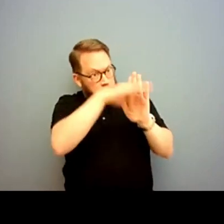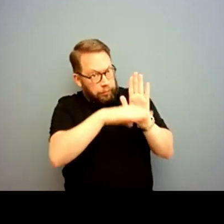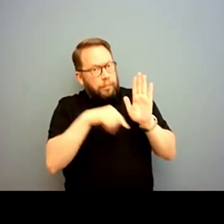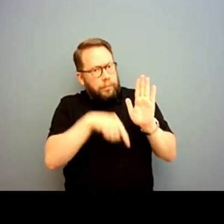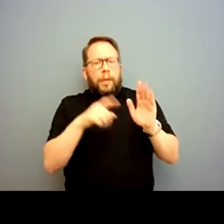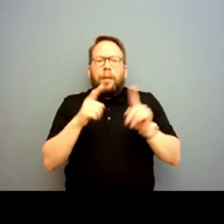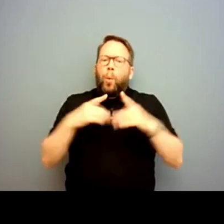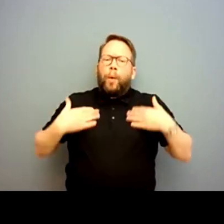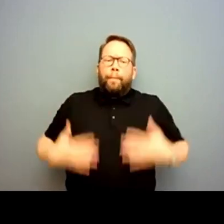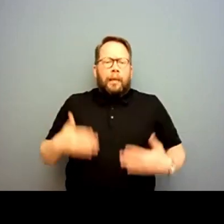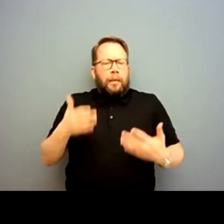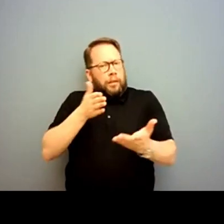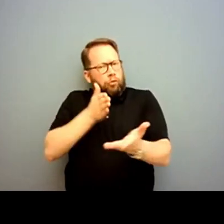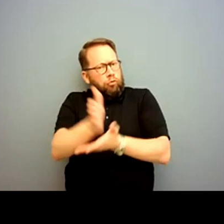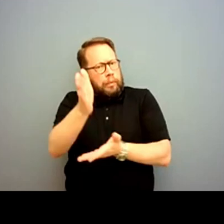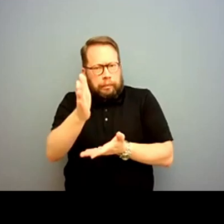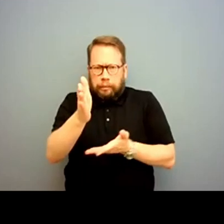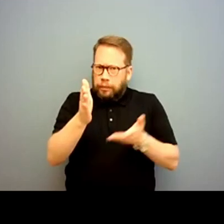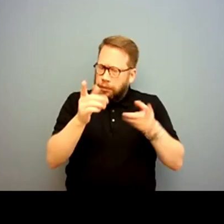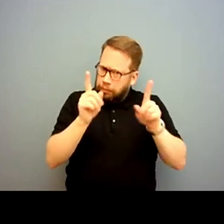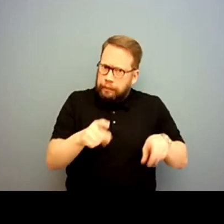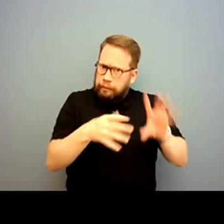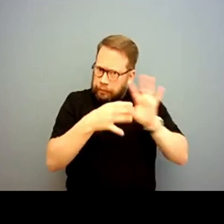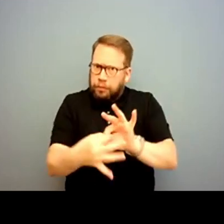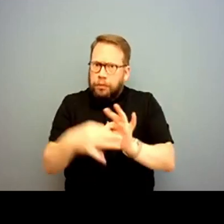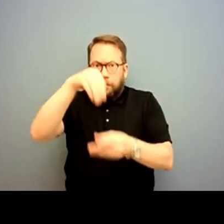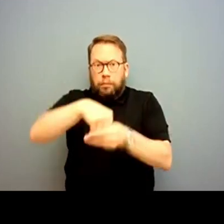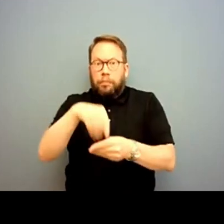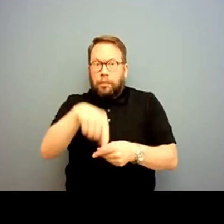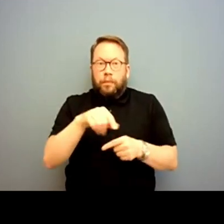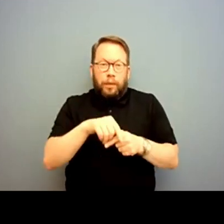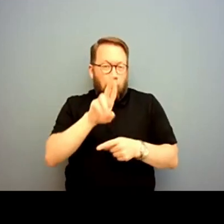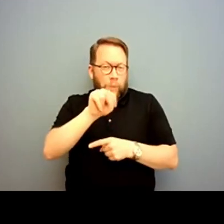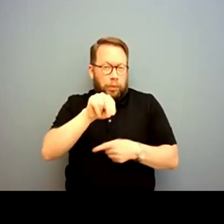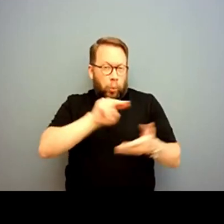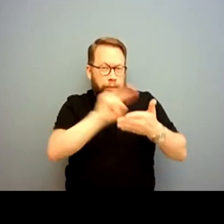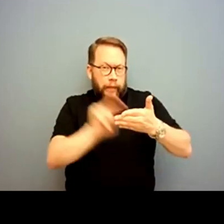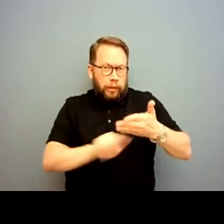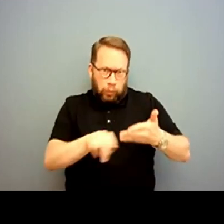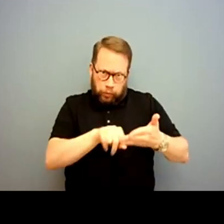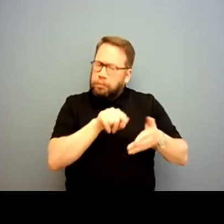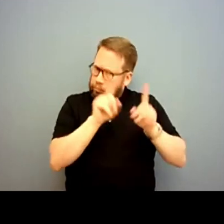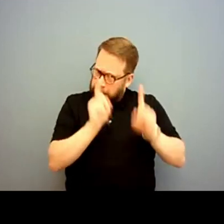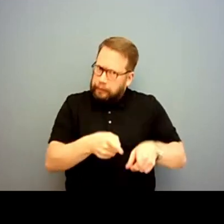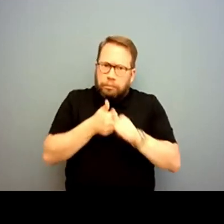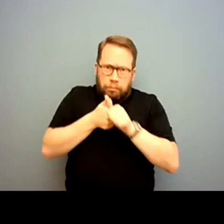Convention on the Human Rights of Persons with Disabilities also emphasizes.